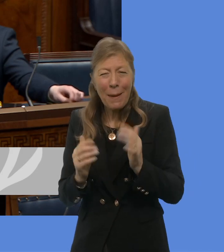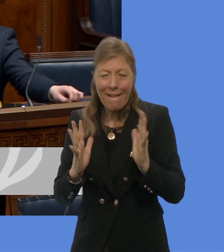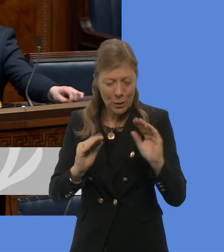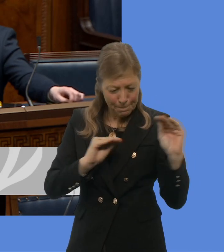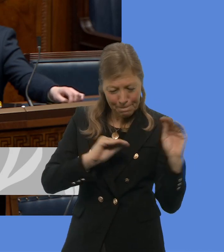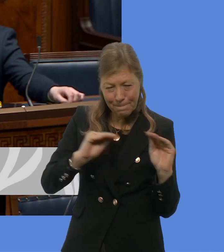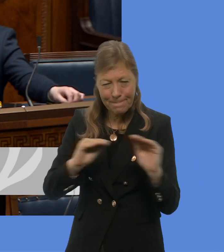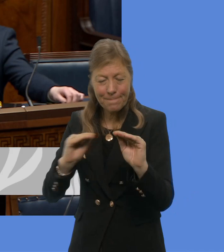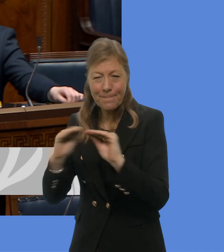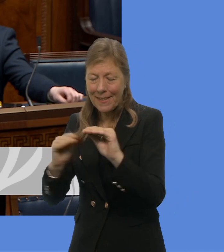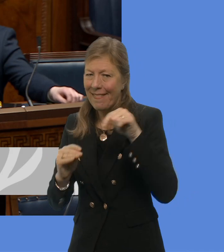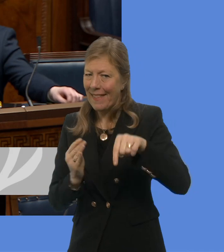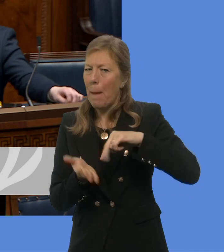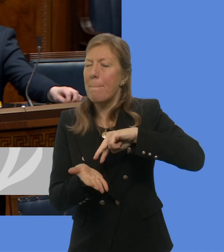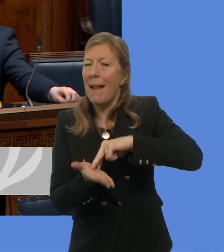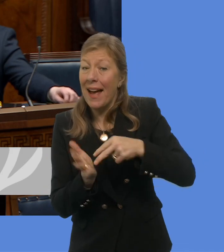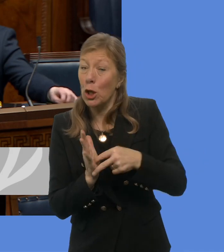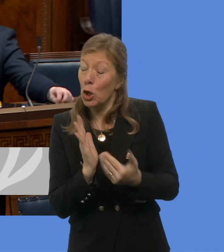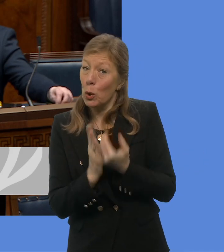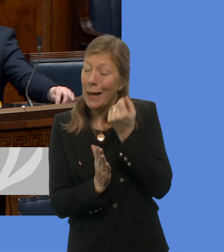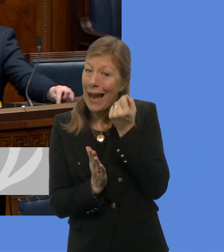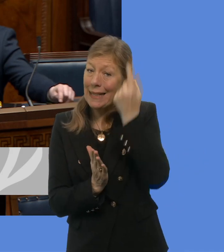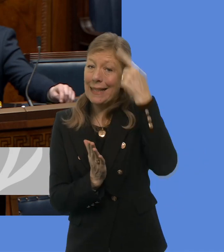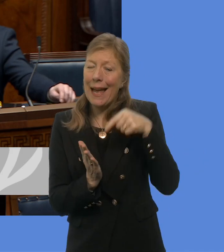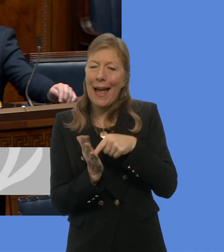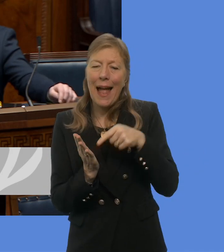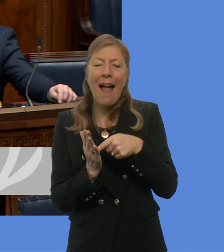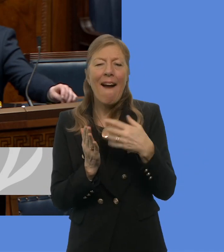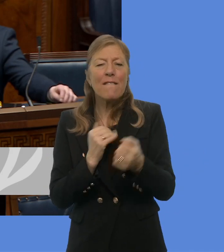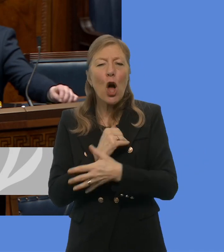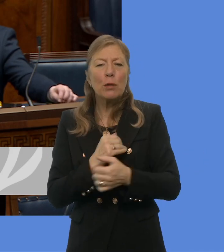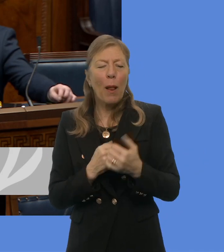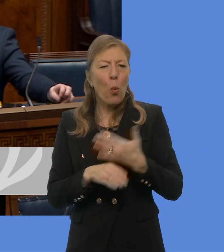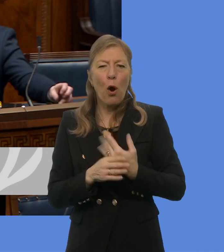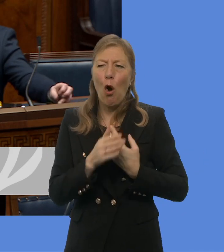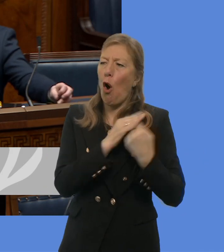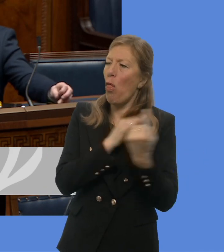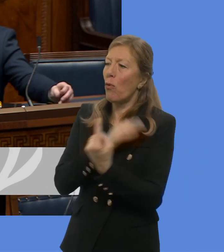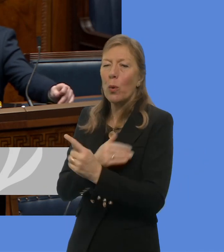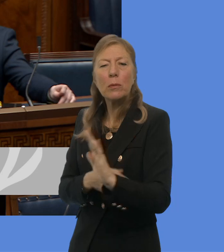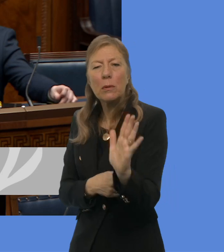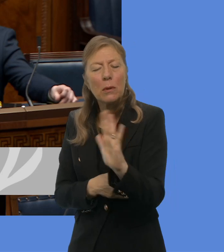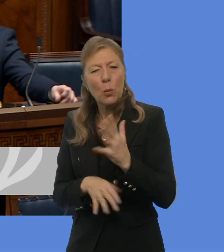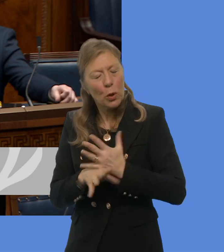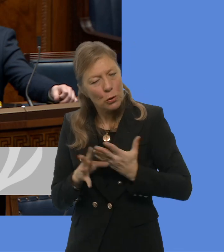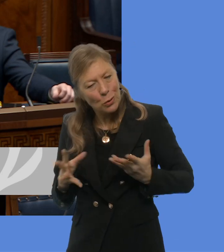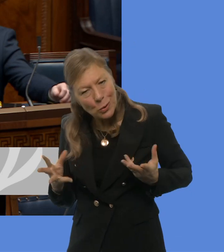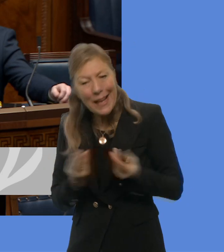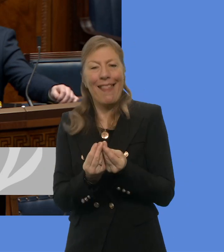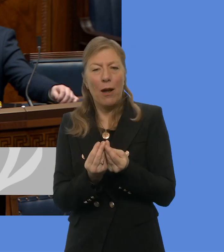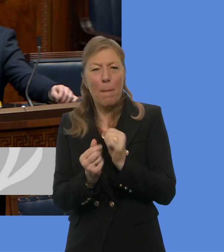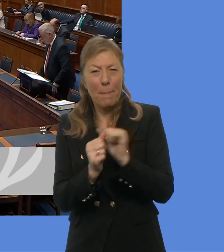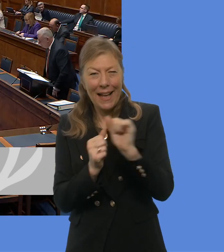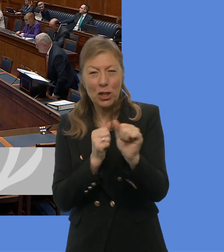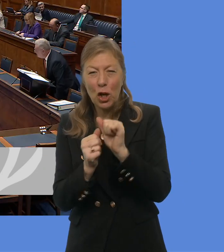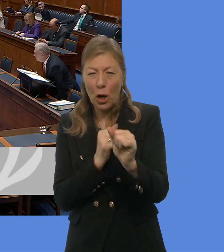to consultation on that idea of having a network of hospitals, which is an idea we really need to embed in the population's